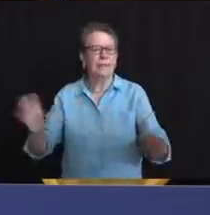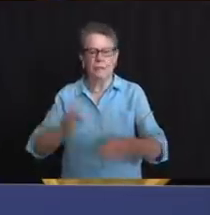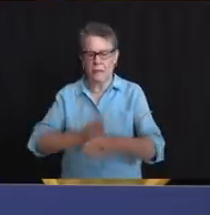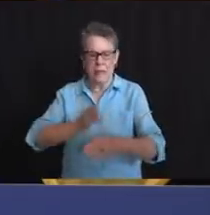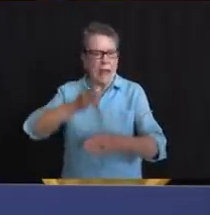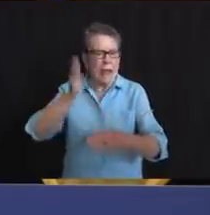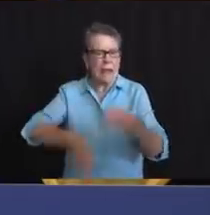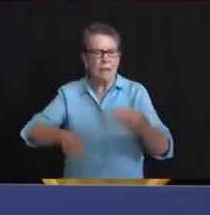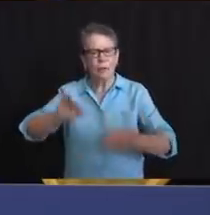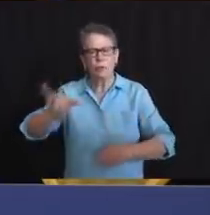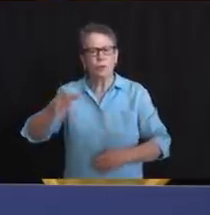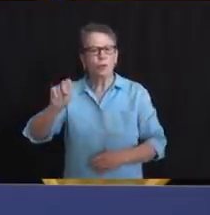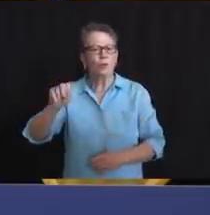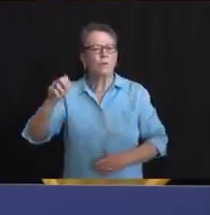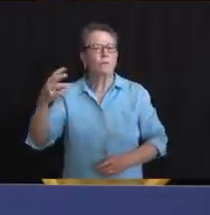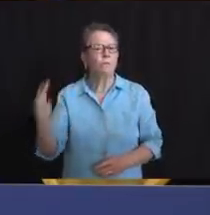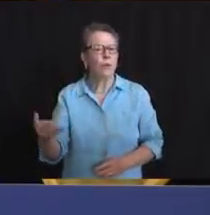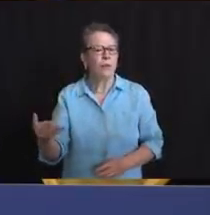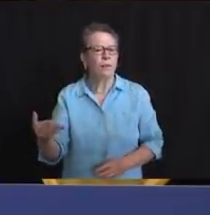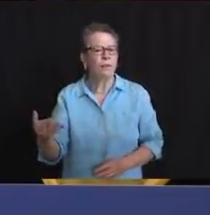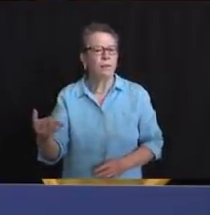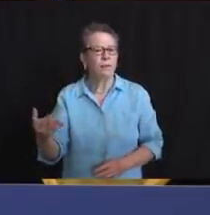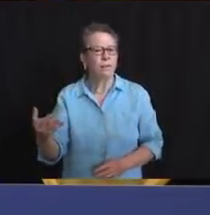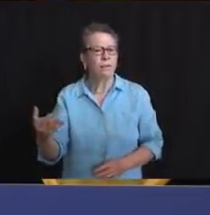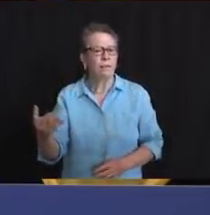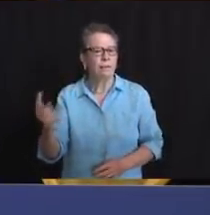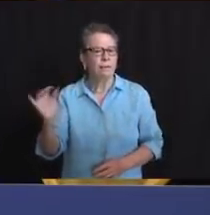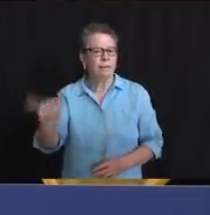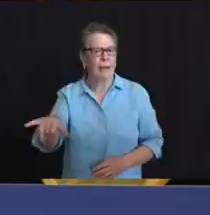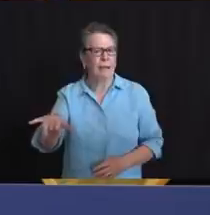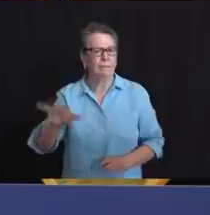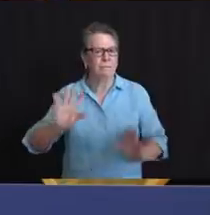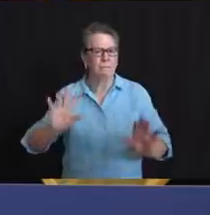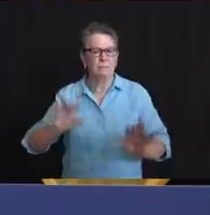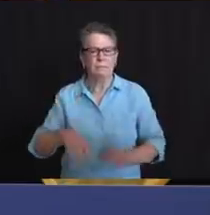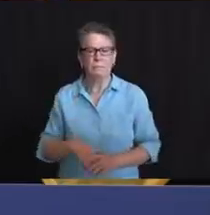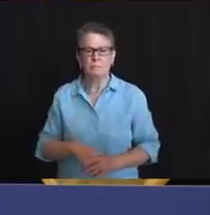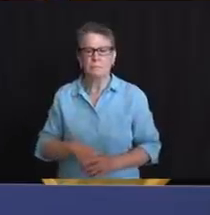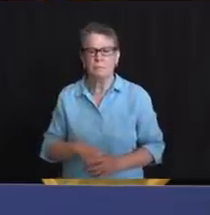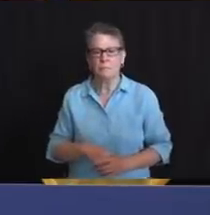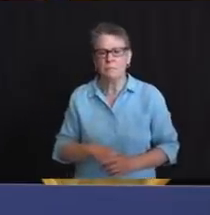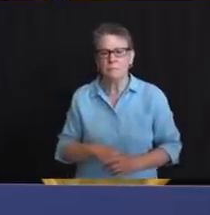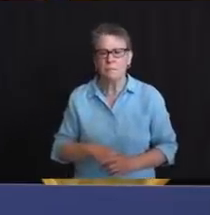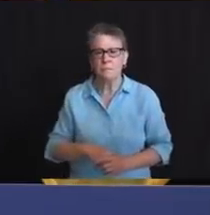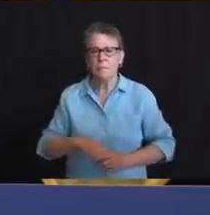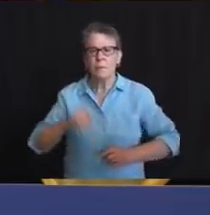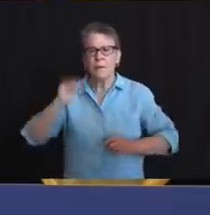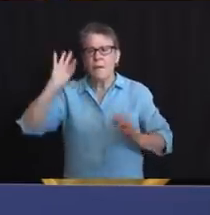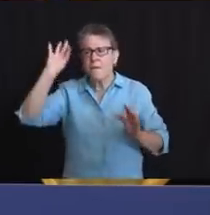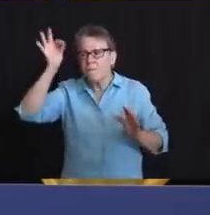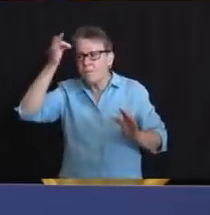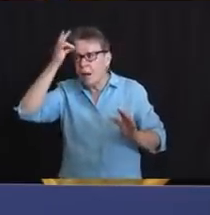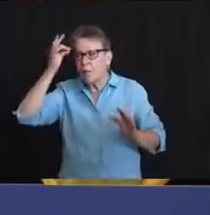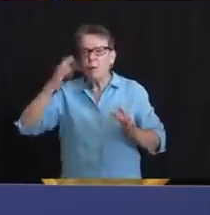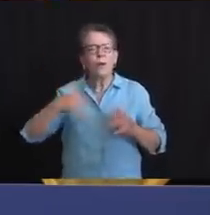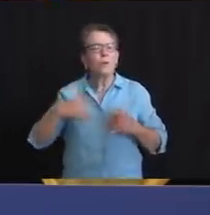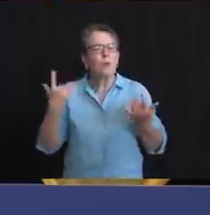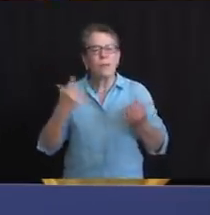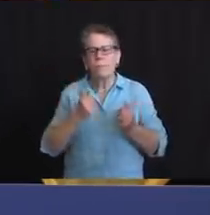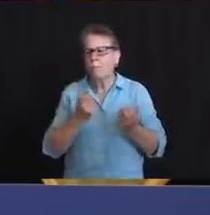Yeah, I don't know, I've got a crisp answer for you at the federal level, but something's got to give in terms of gun safety.